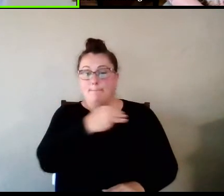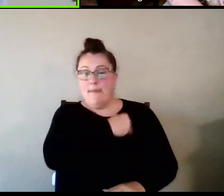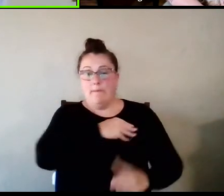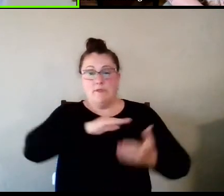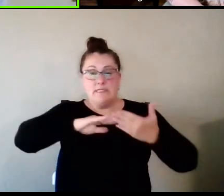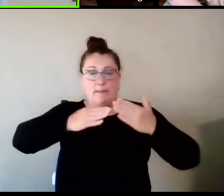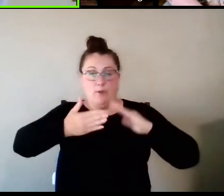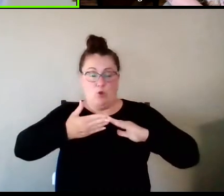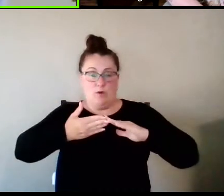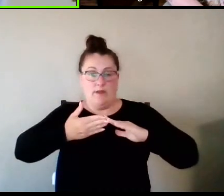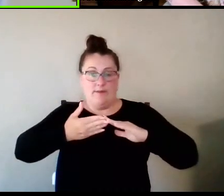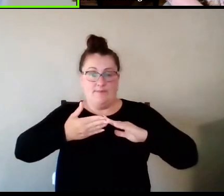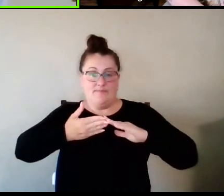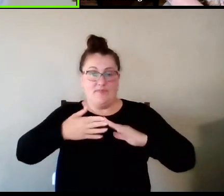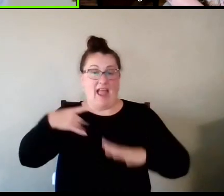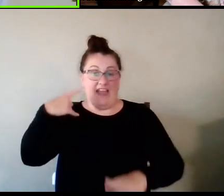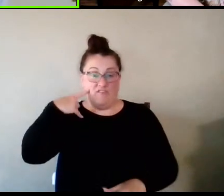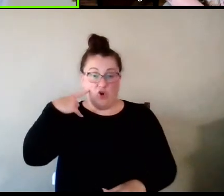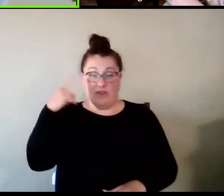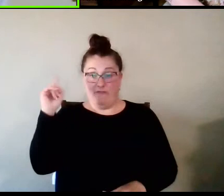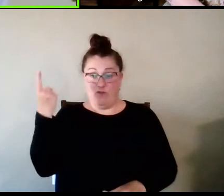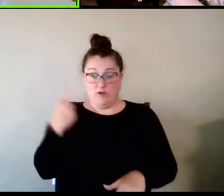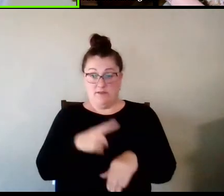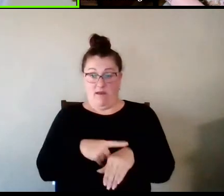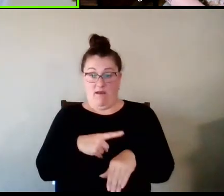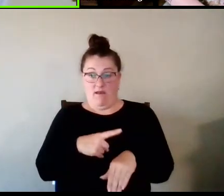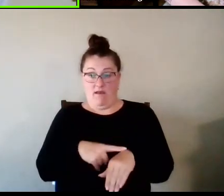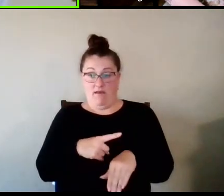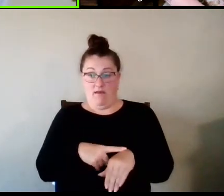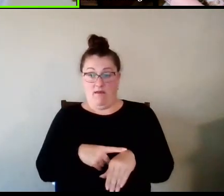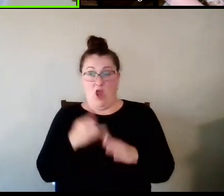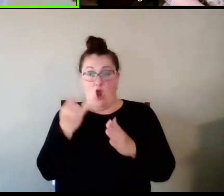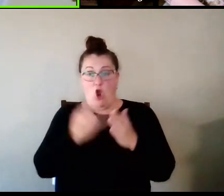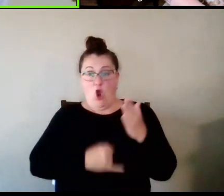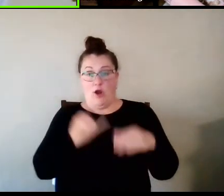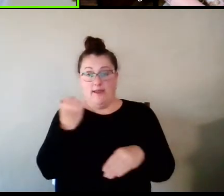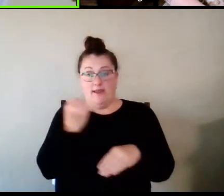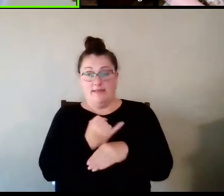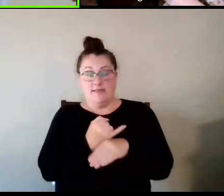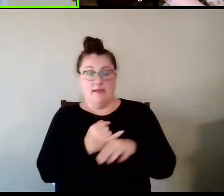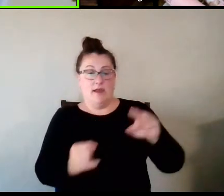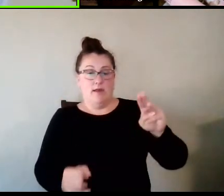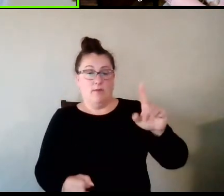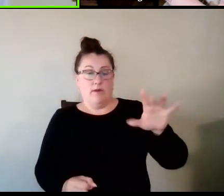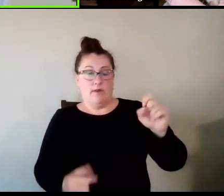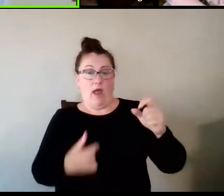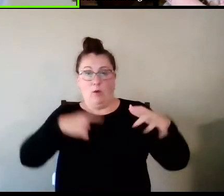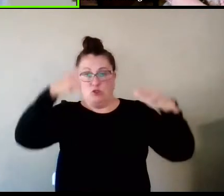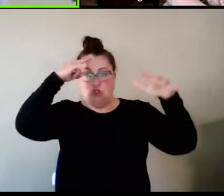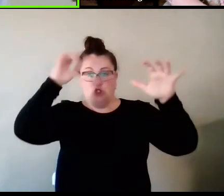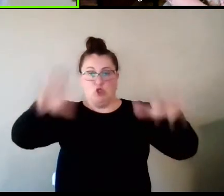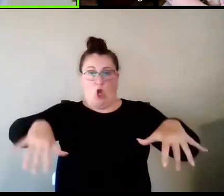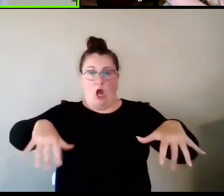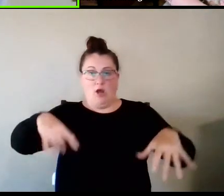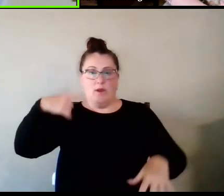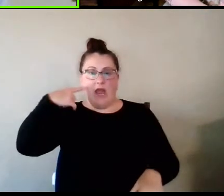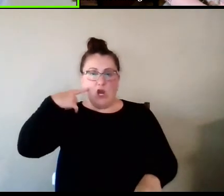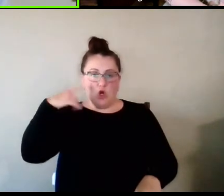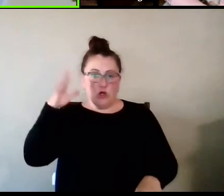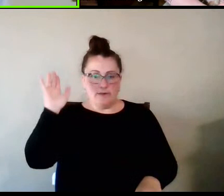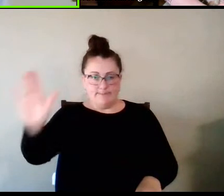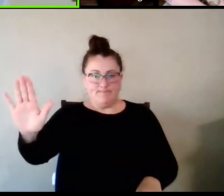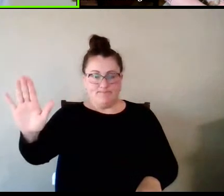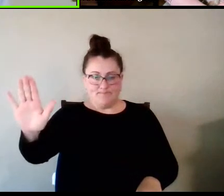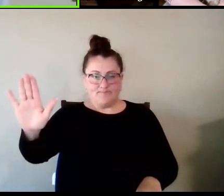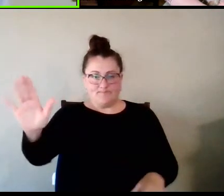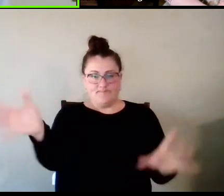was, I heard him the first time at the Art Institute in Minneapolis. I was in shock when I heard what